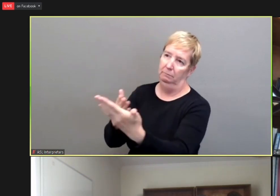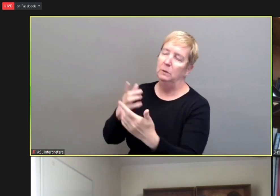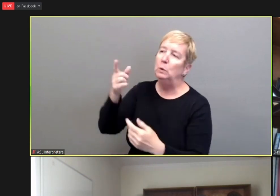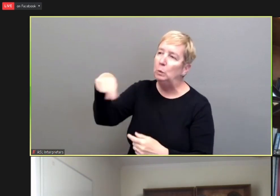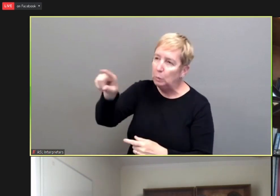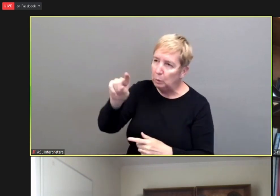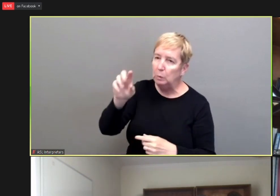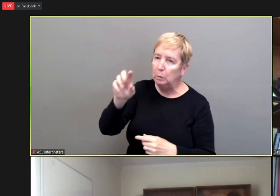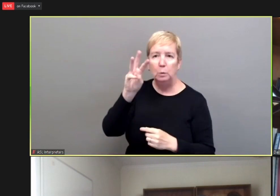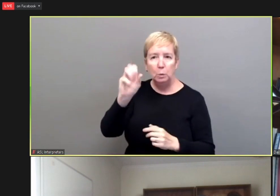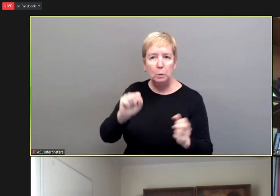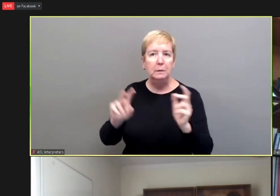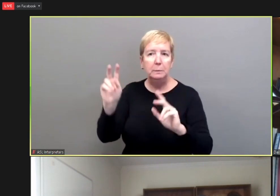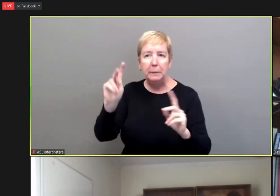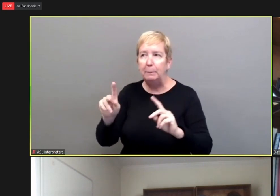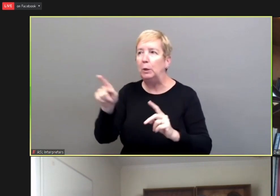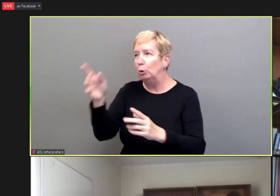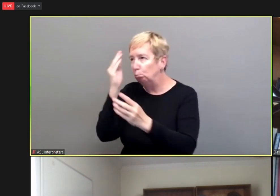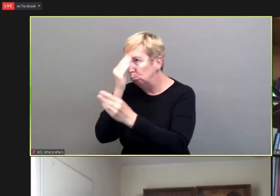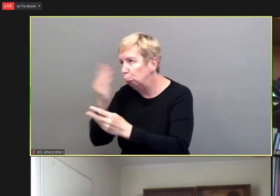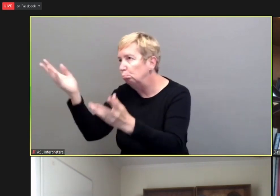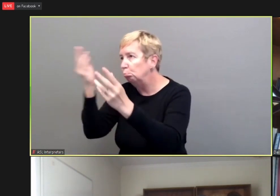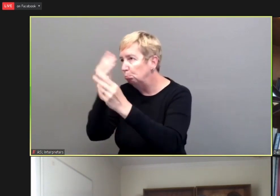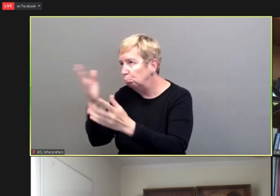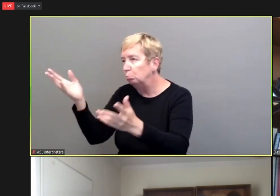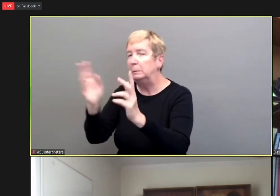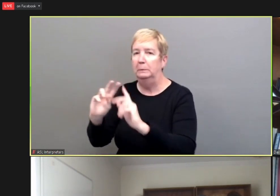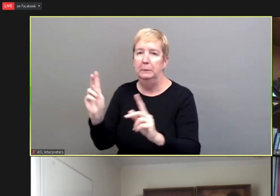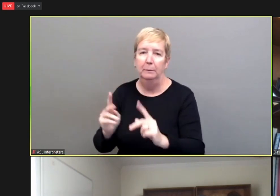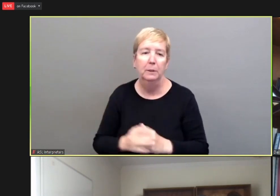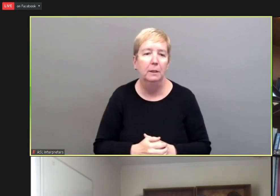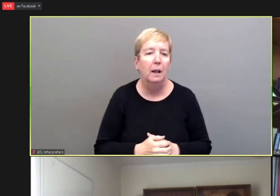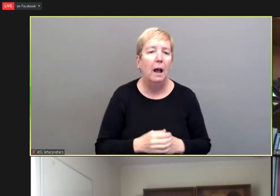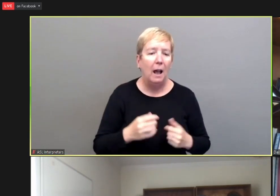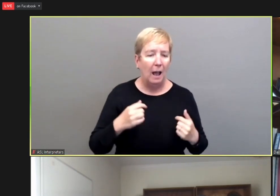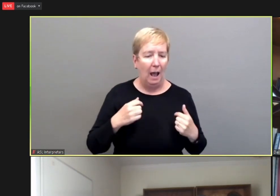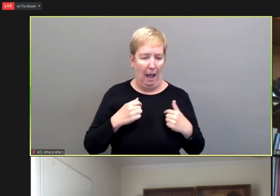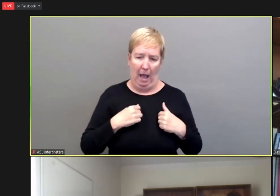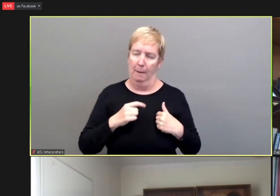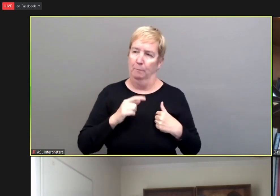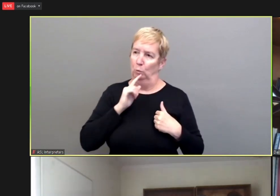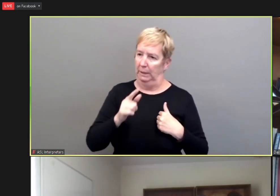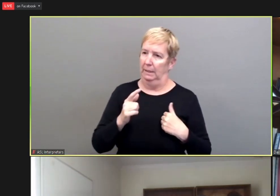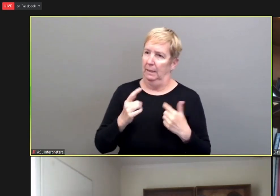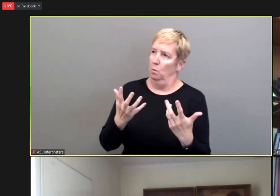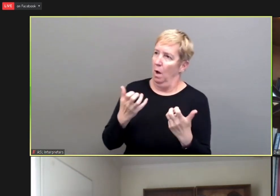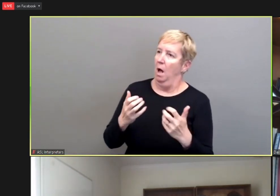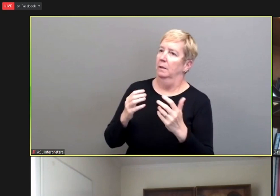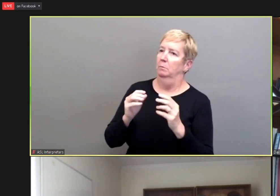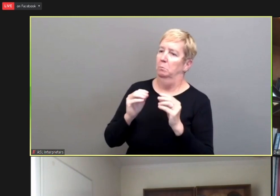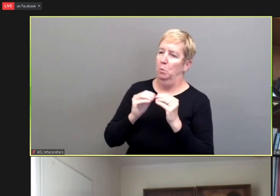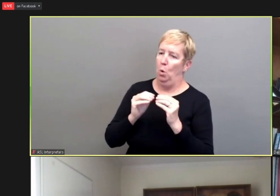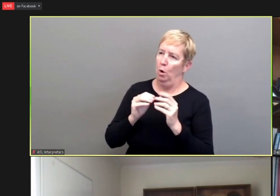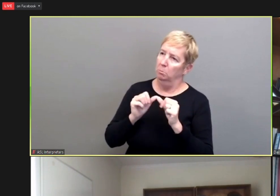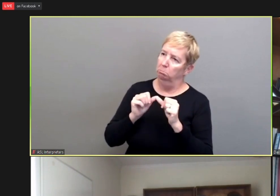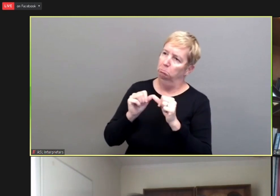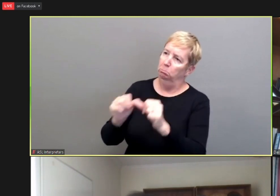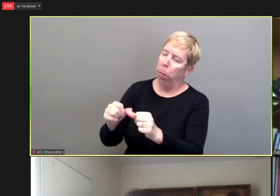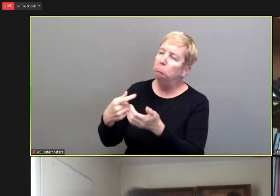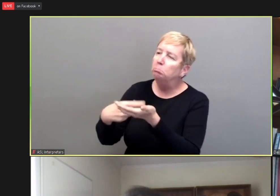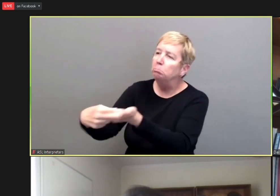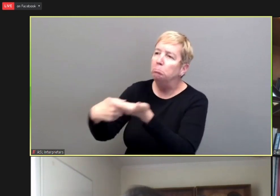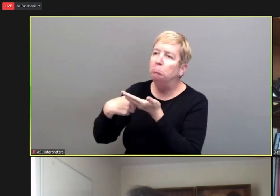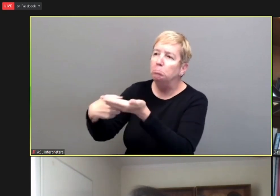people know. And I'm really interested in an ongoing conversation about what the future looks like and how